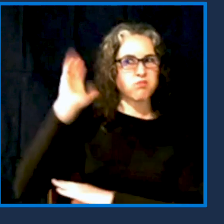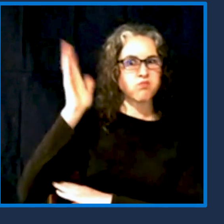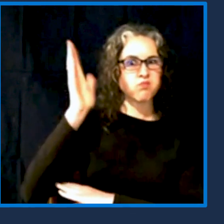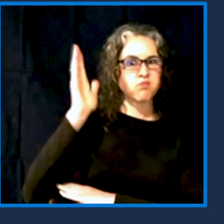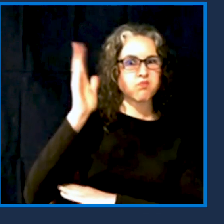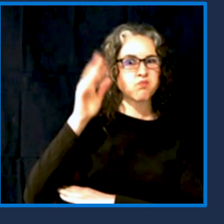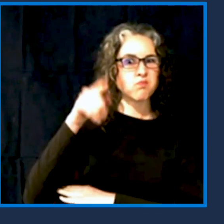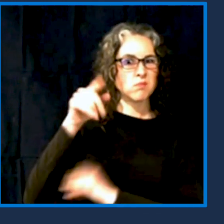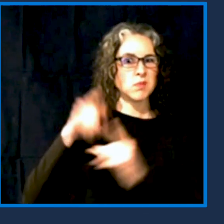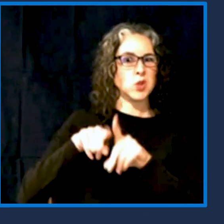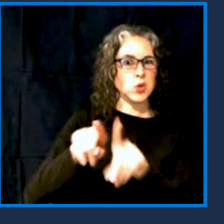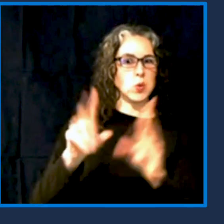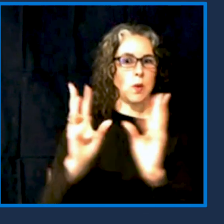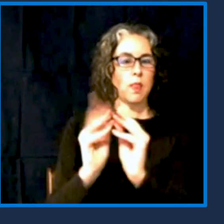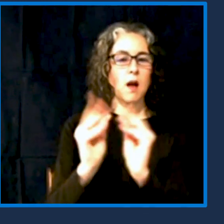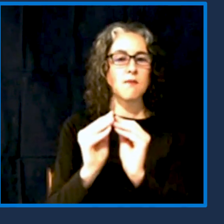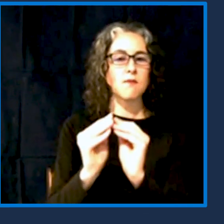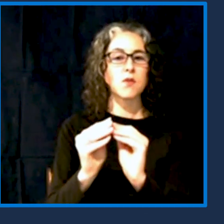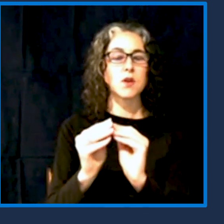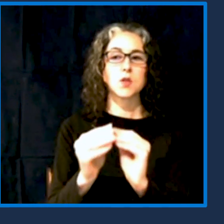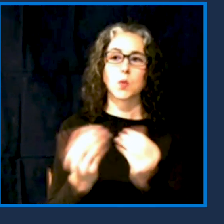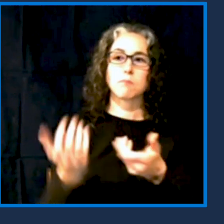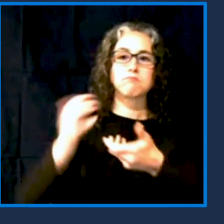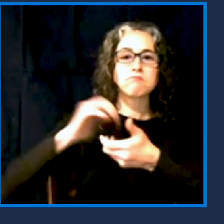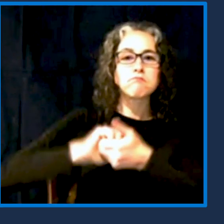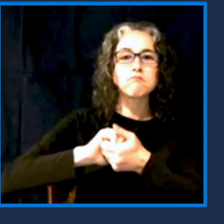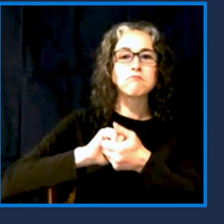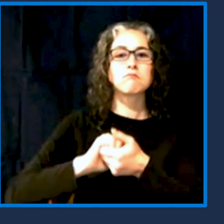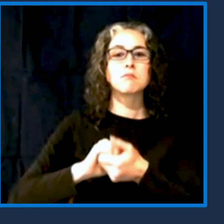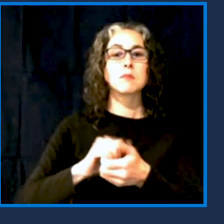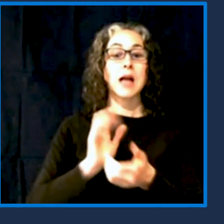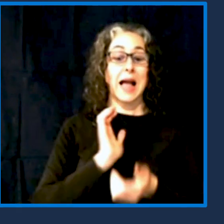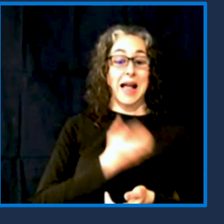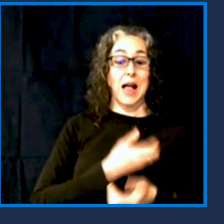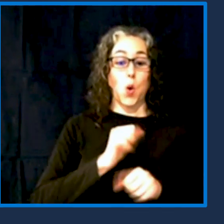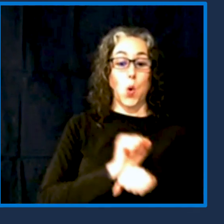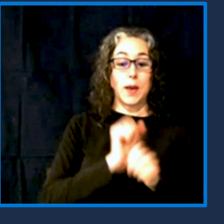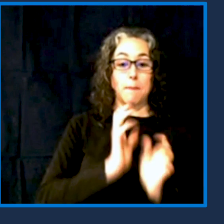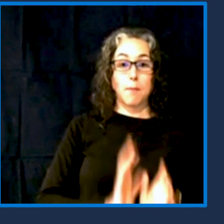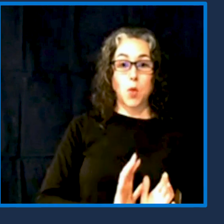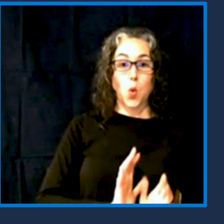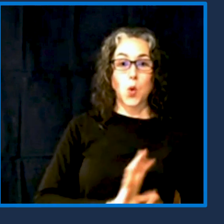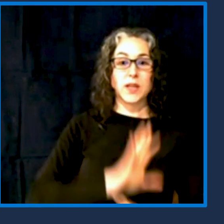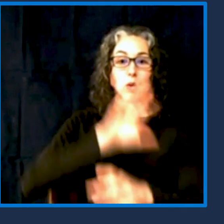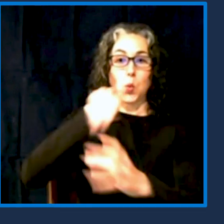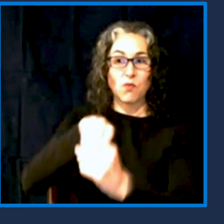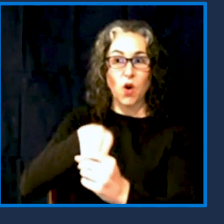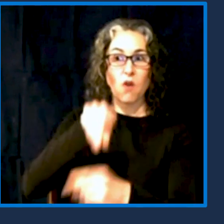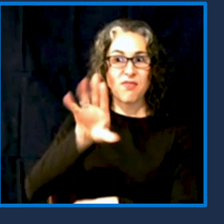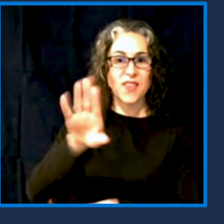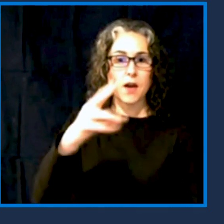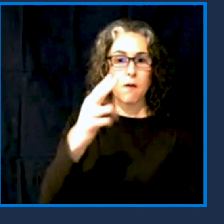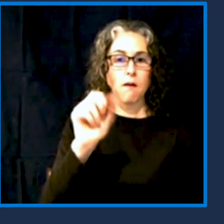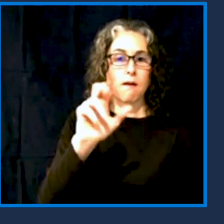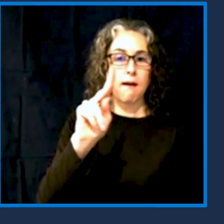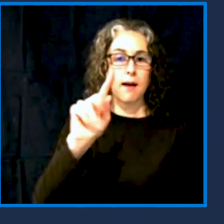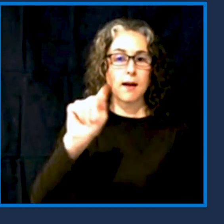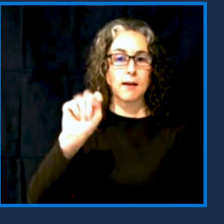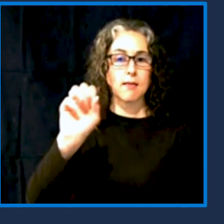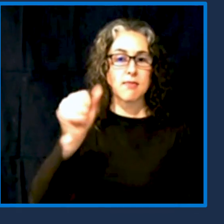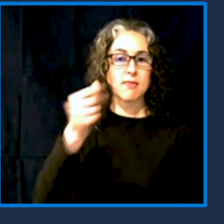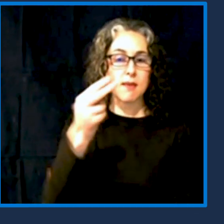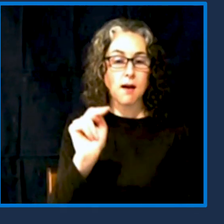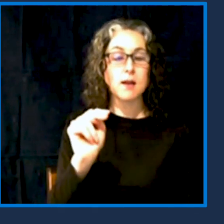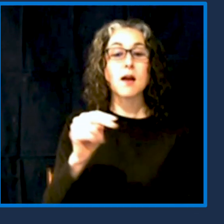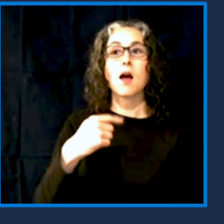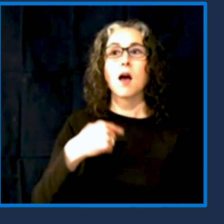conference. We, partnered with them with some of our employees actually working on the hackathons with them. And I got